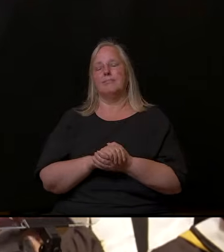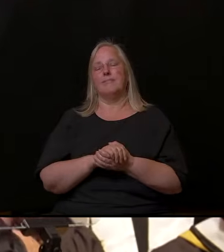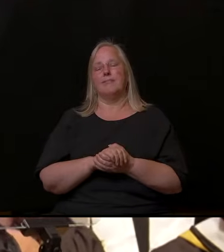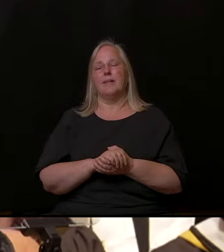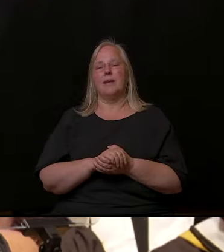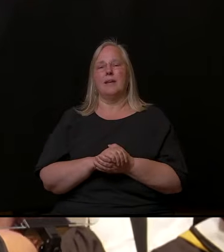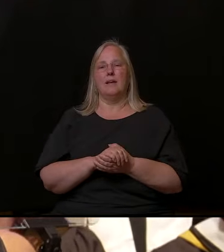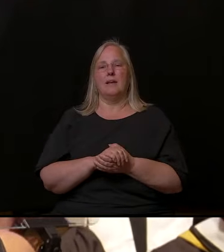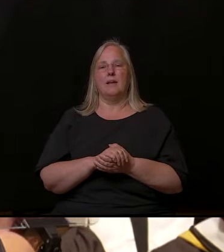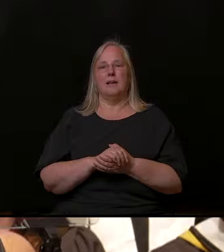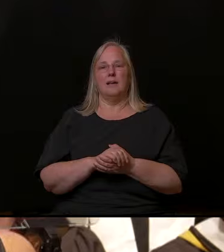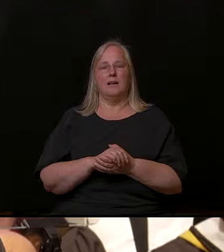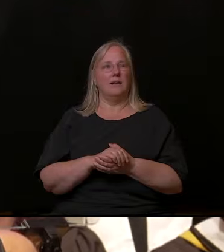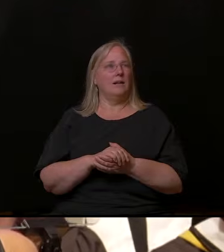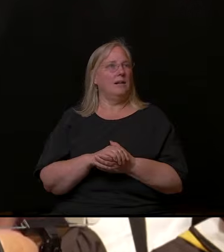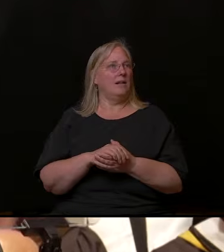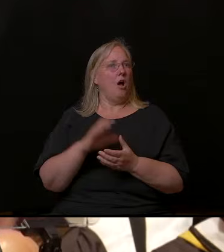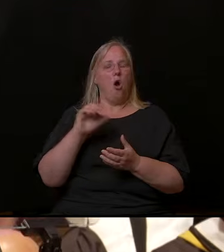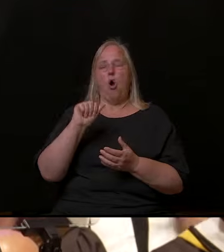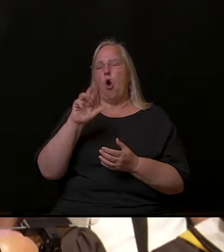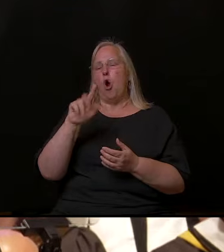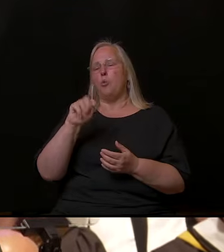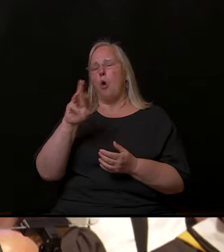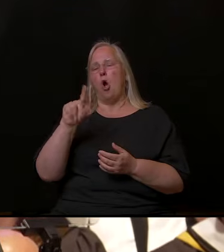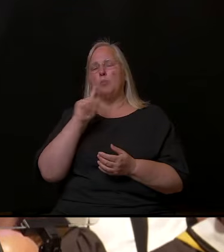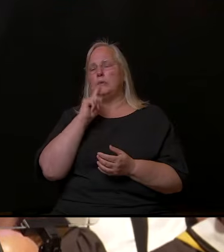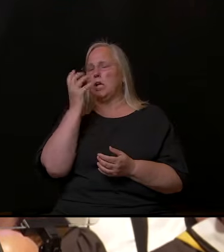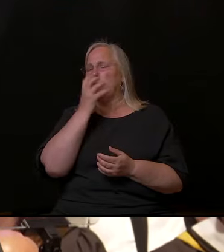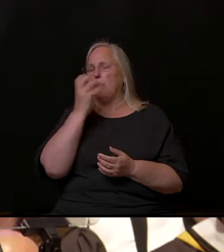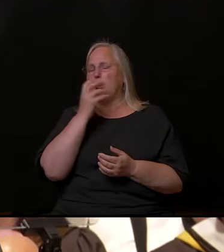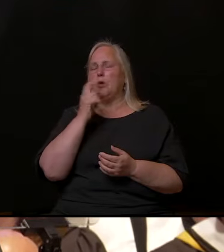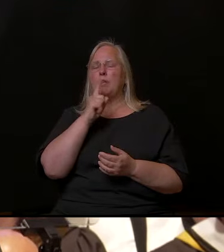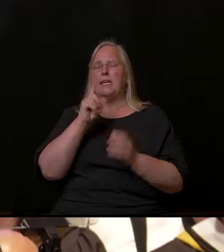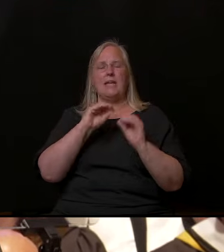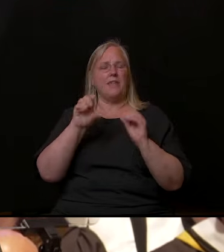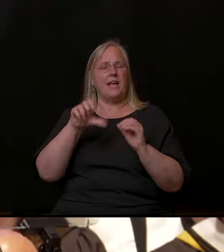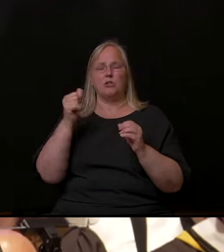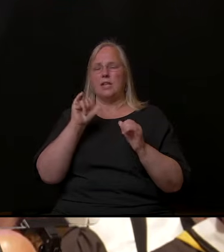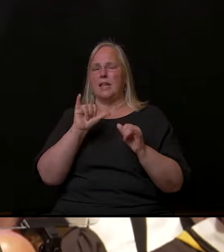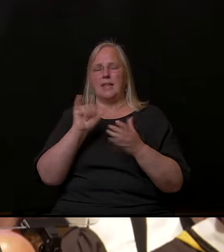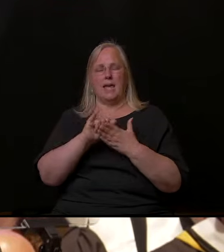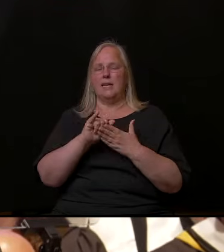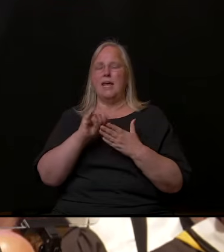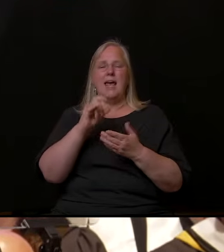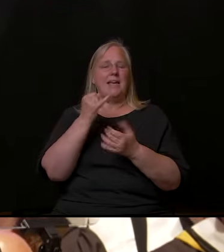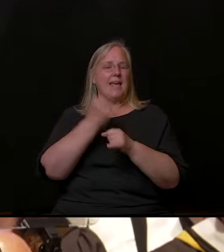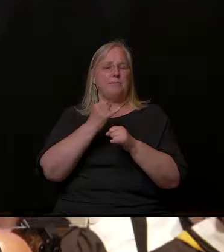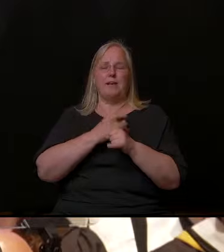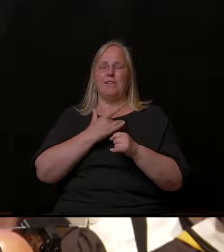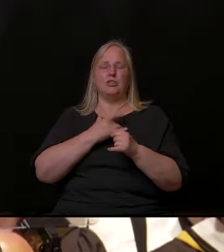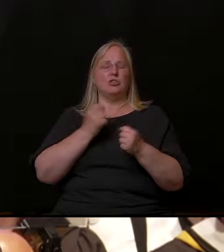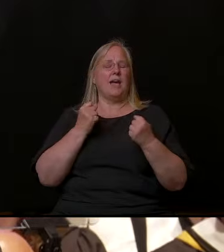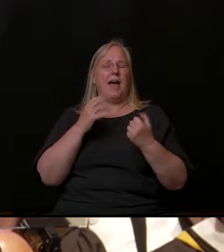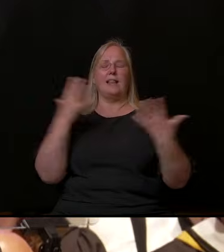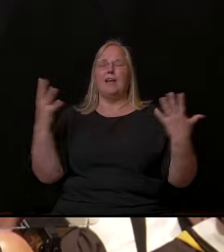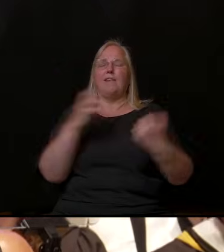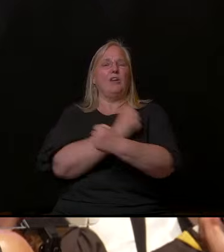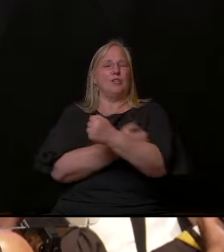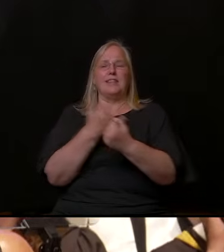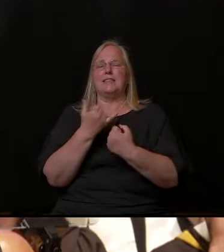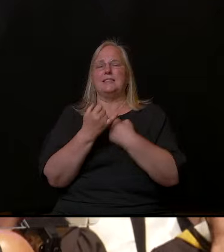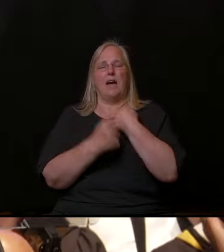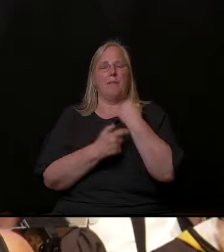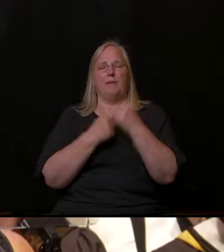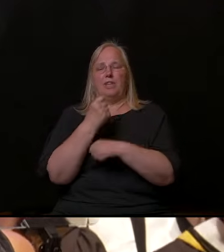Art Walk was incredible. There's truly nothing else like it, guys. Campus feels so energetic during this time of year. So congratulations again, everyone. You did